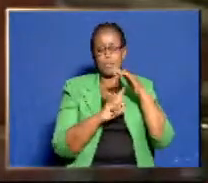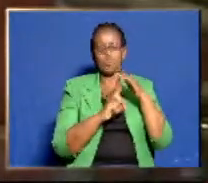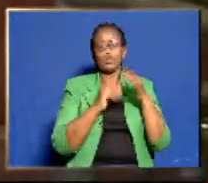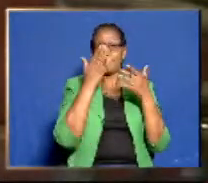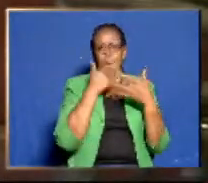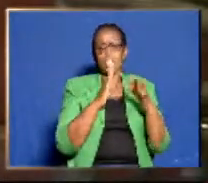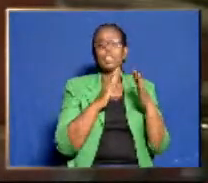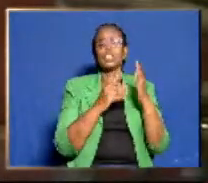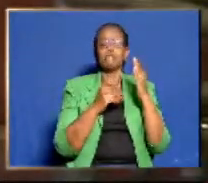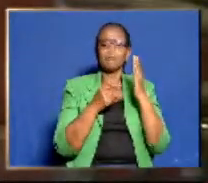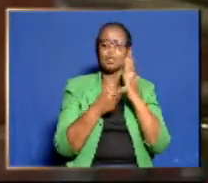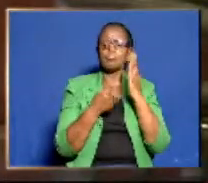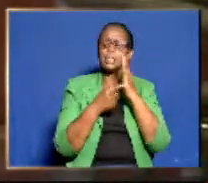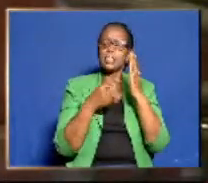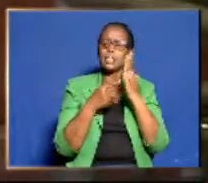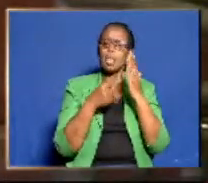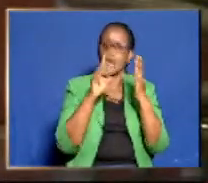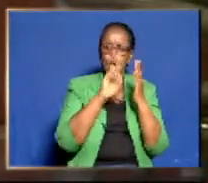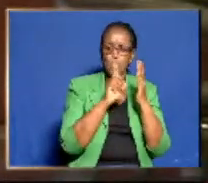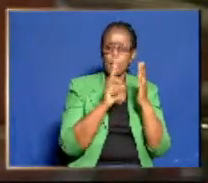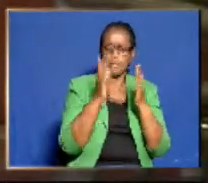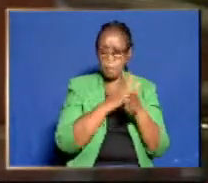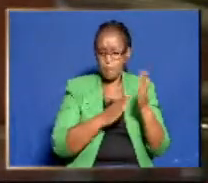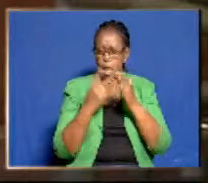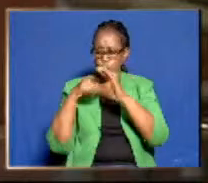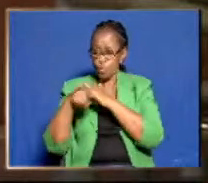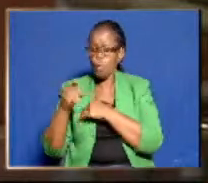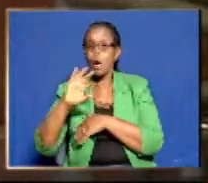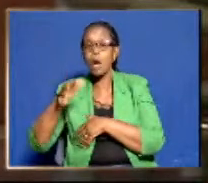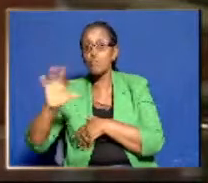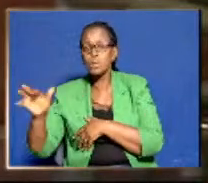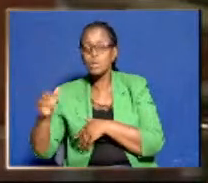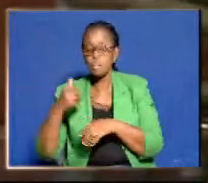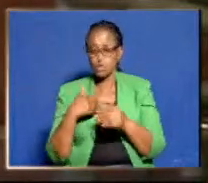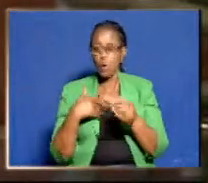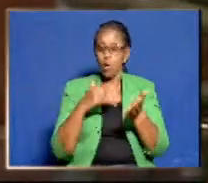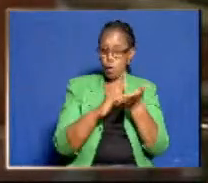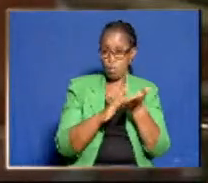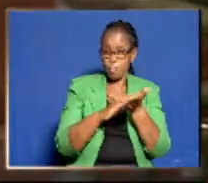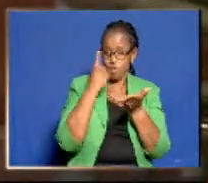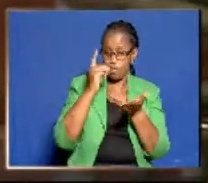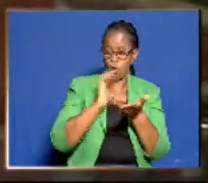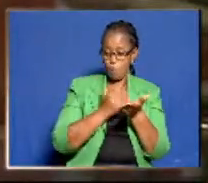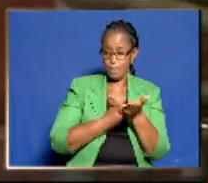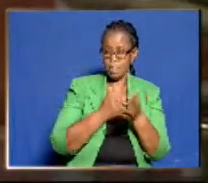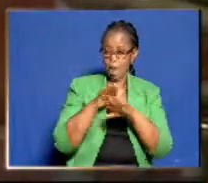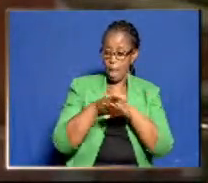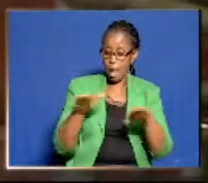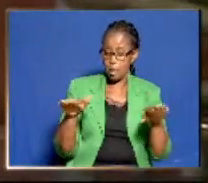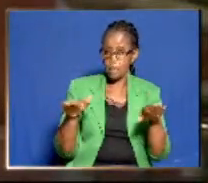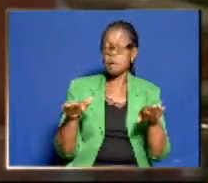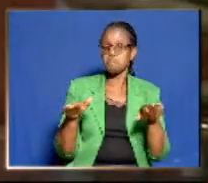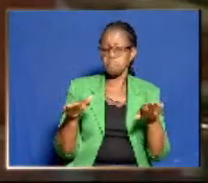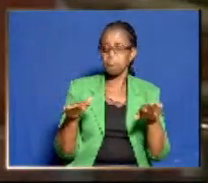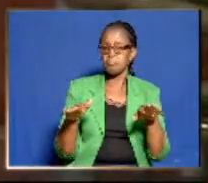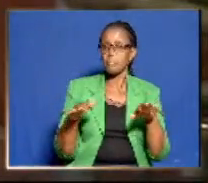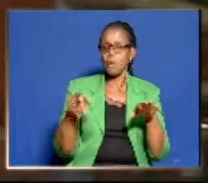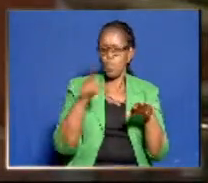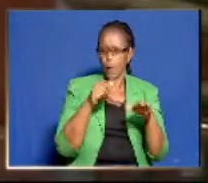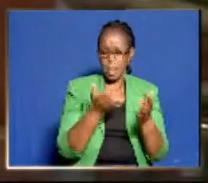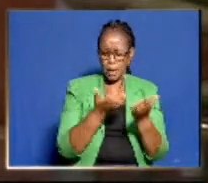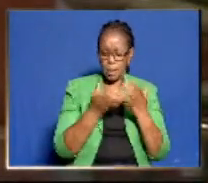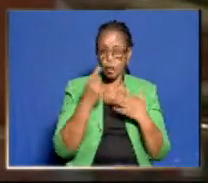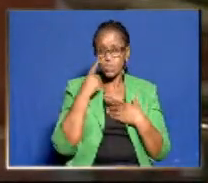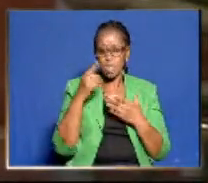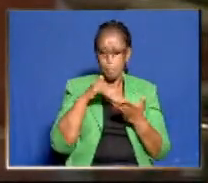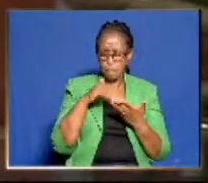environs, and they are planning to go to the counties. So the recommendation of the Departmental Committee on Lands was that we need to see